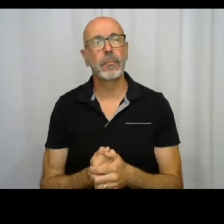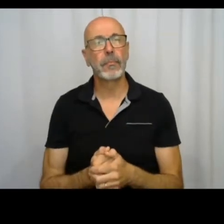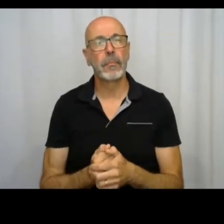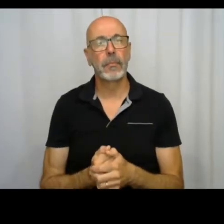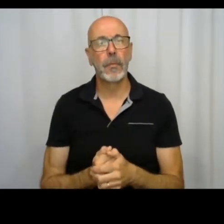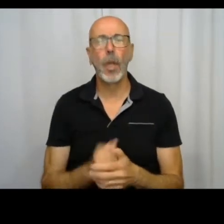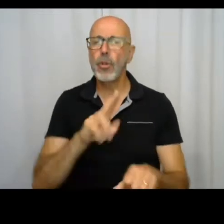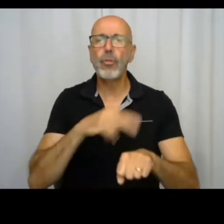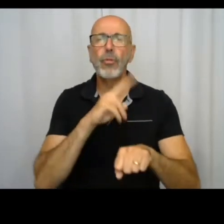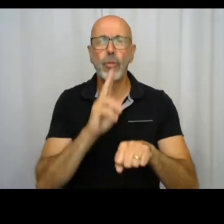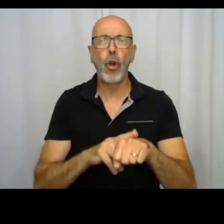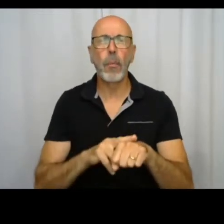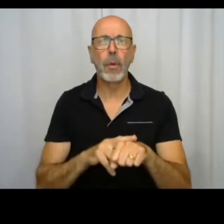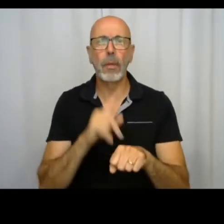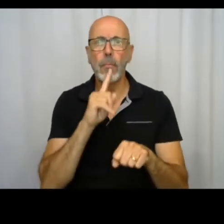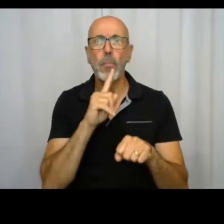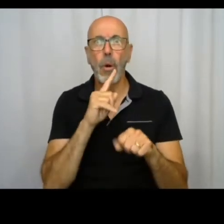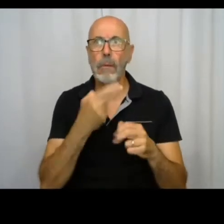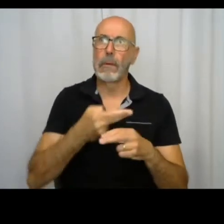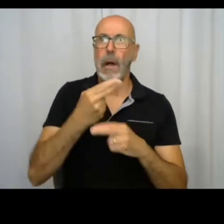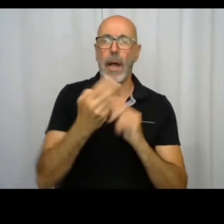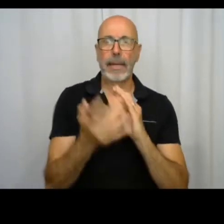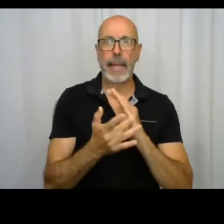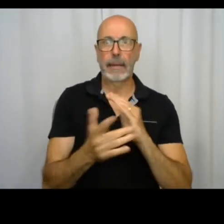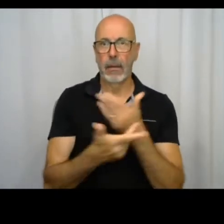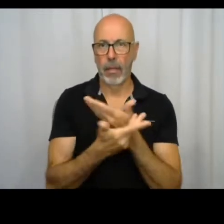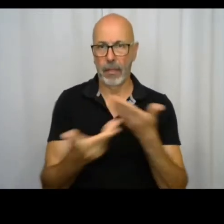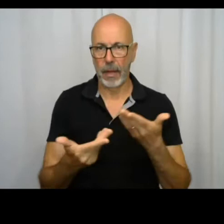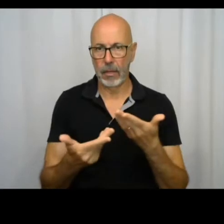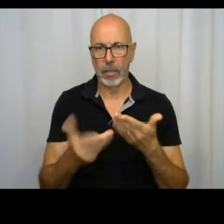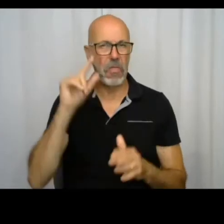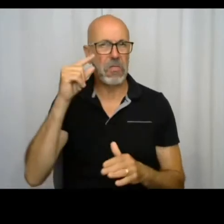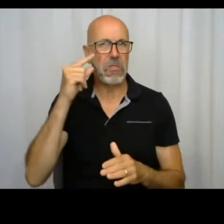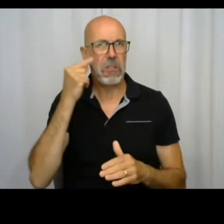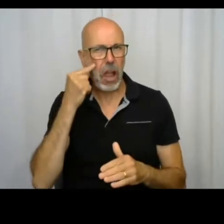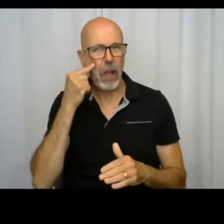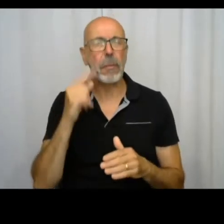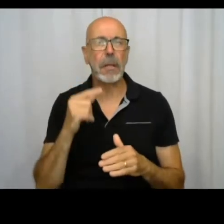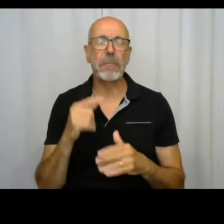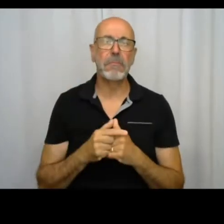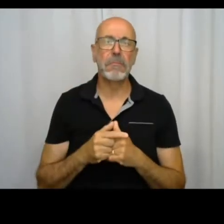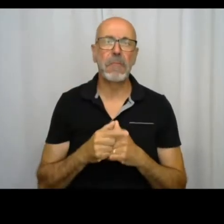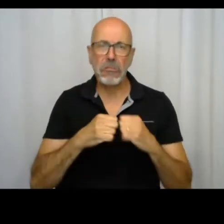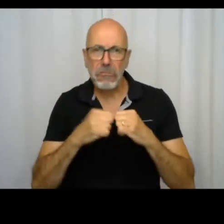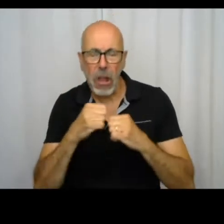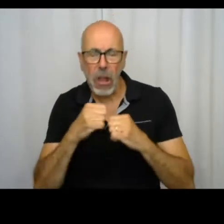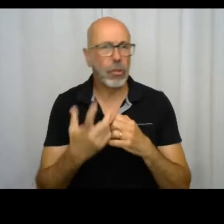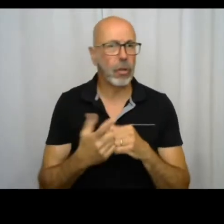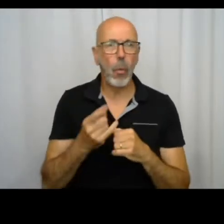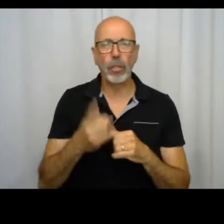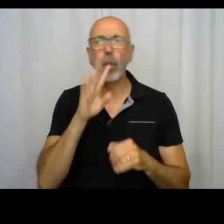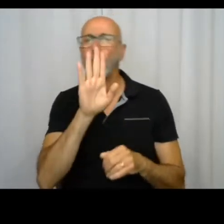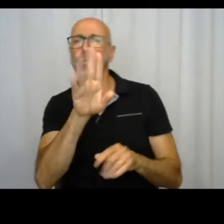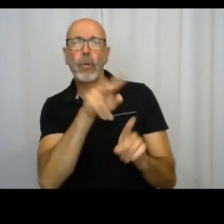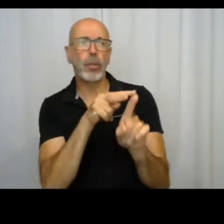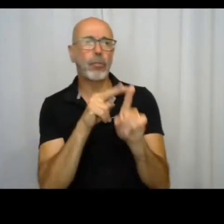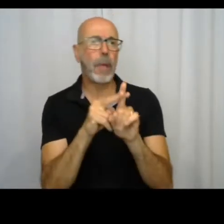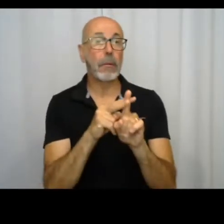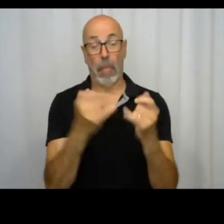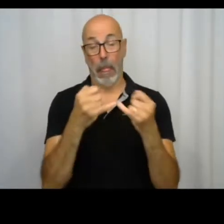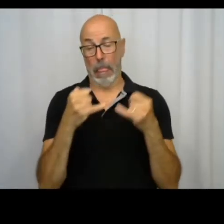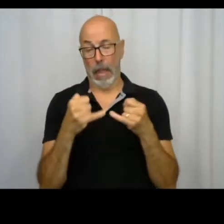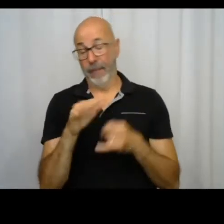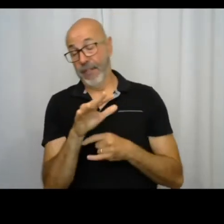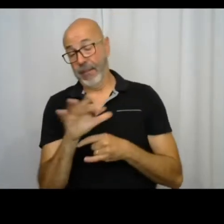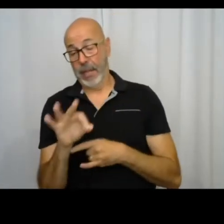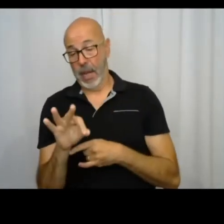normally these are highly technical things where the government bureaucracy is asking for, what is your perspective on line 59